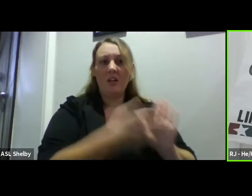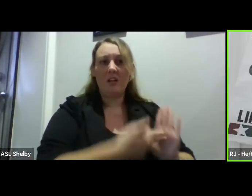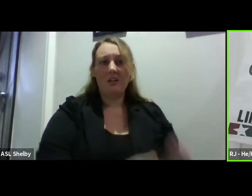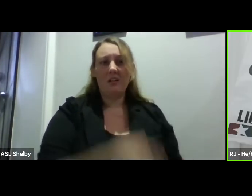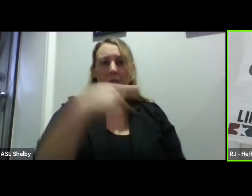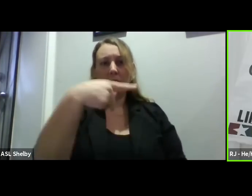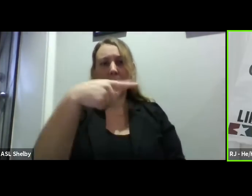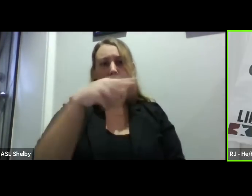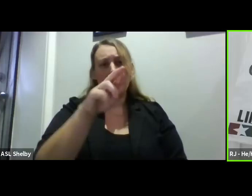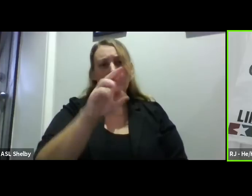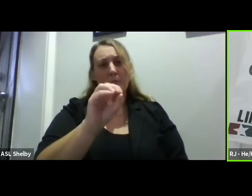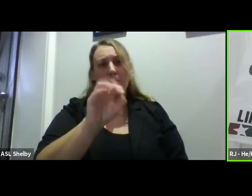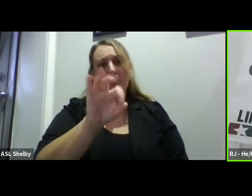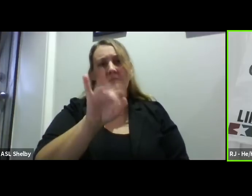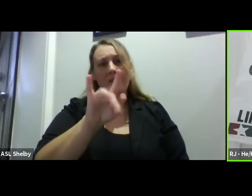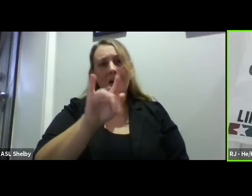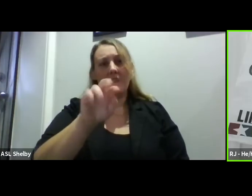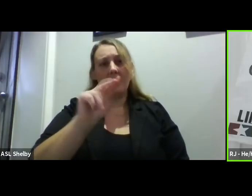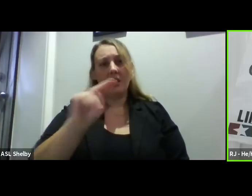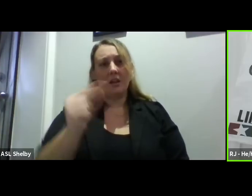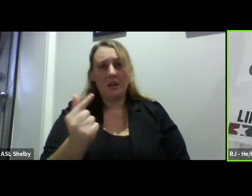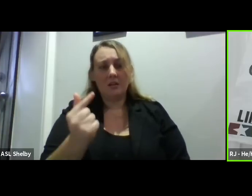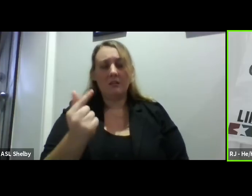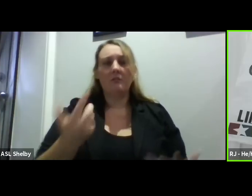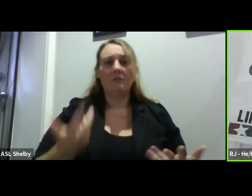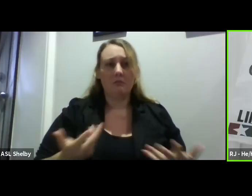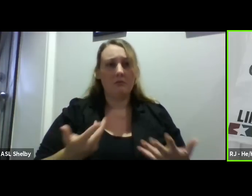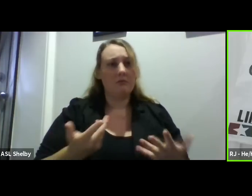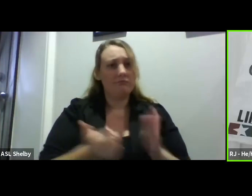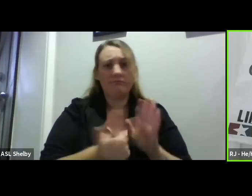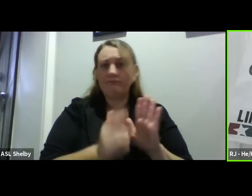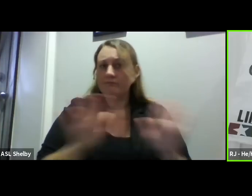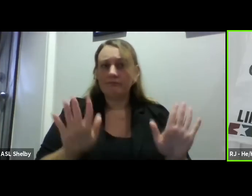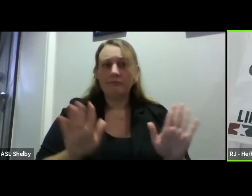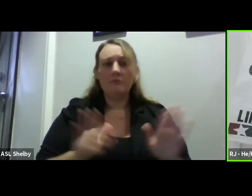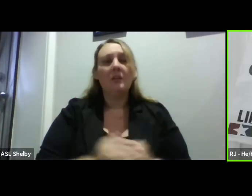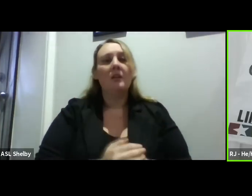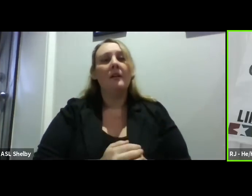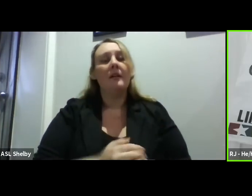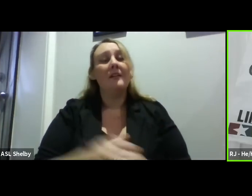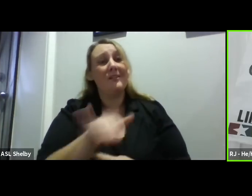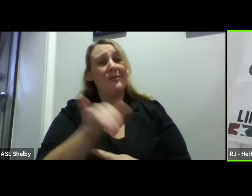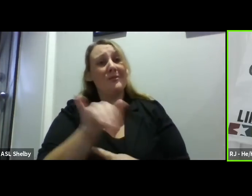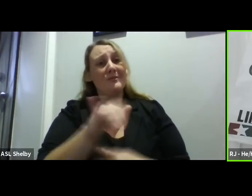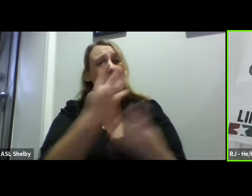and the eventual end of the prison industrial complex. The